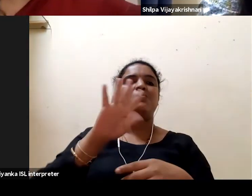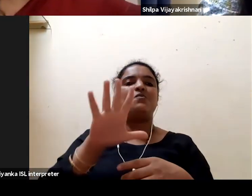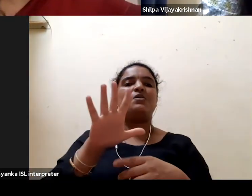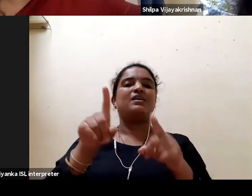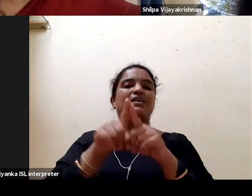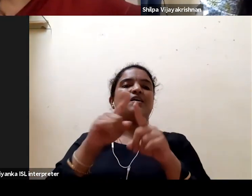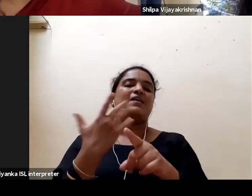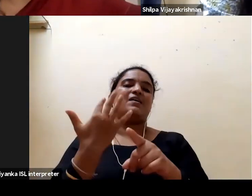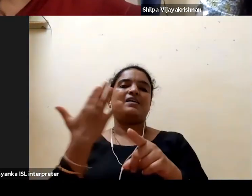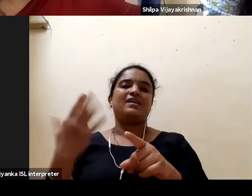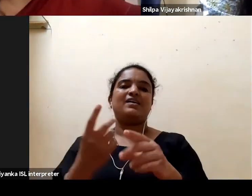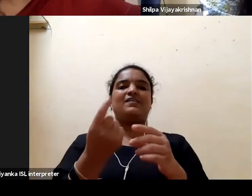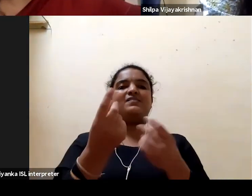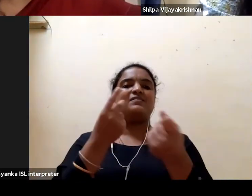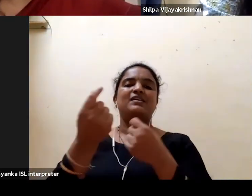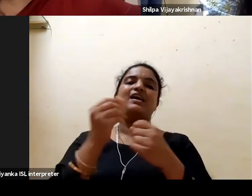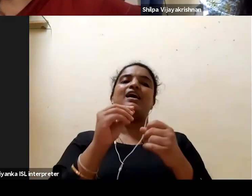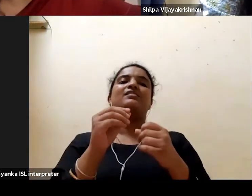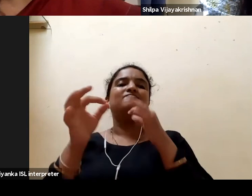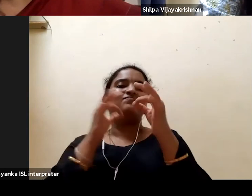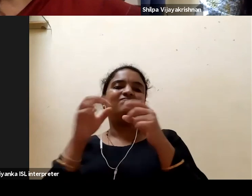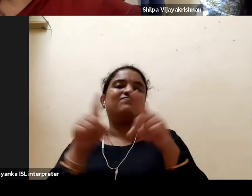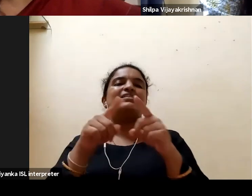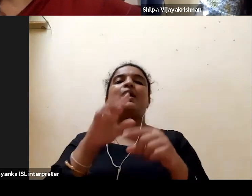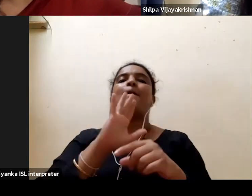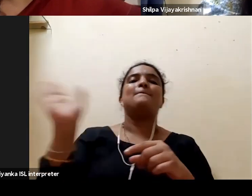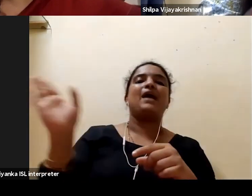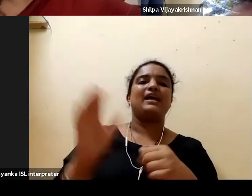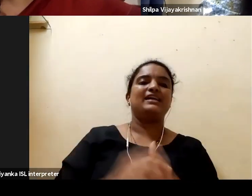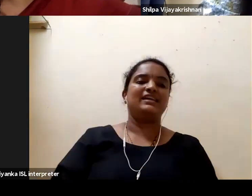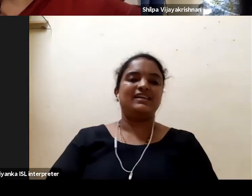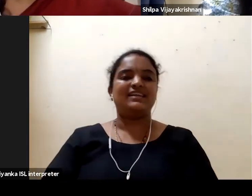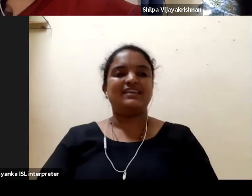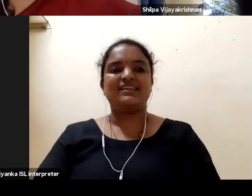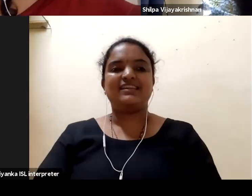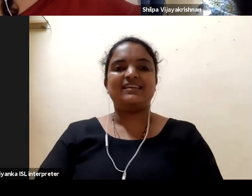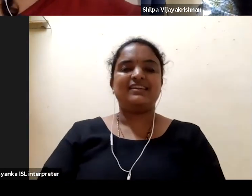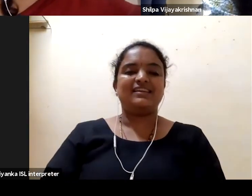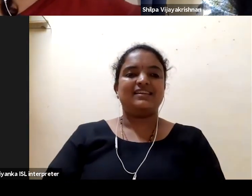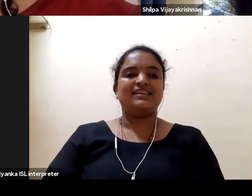45-minute very speedy talk. So bye, everybody. Bye.